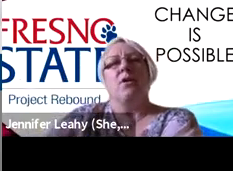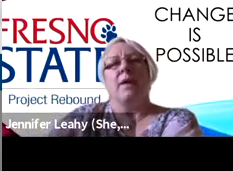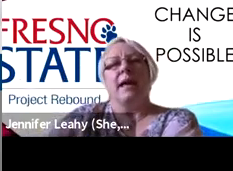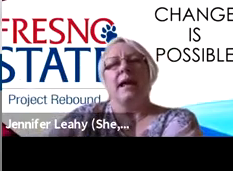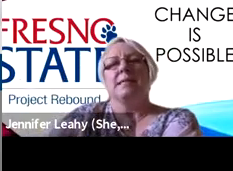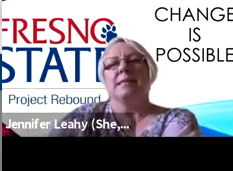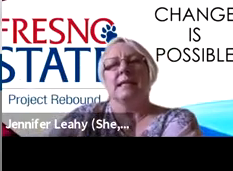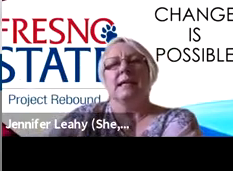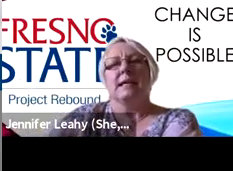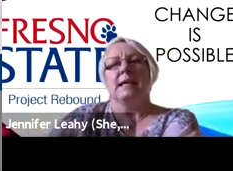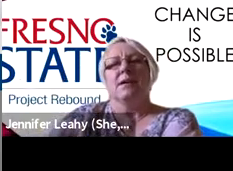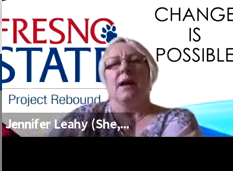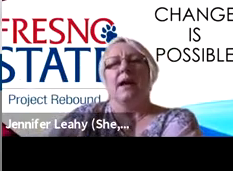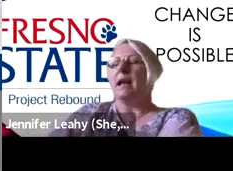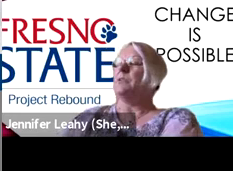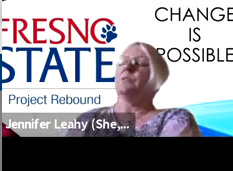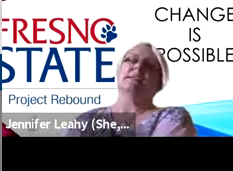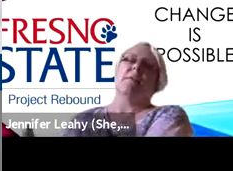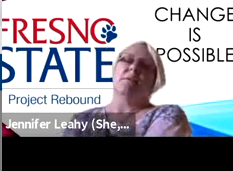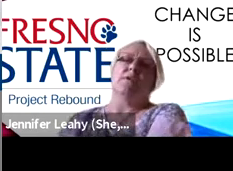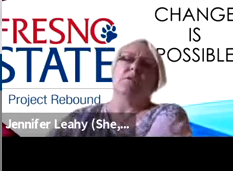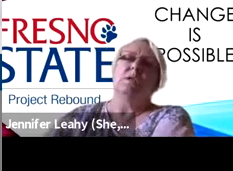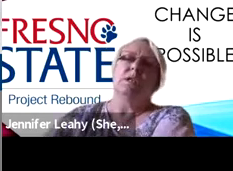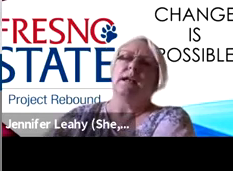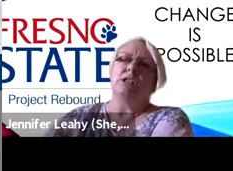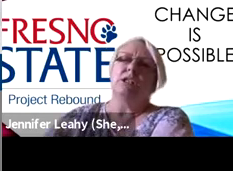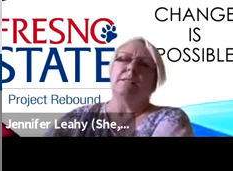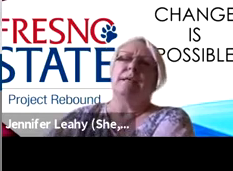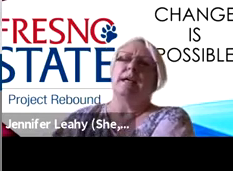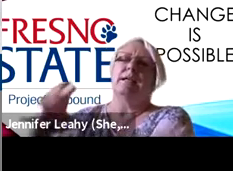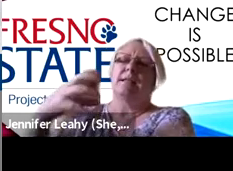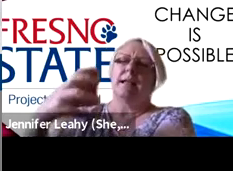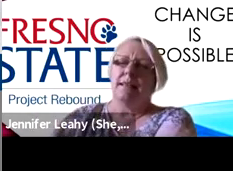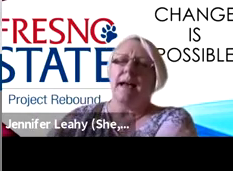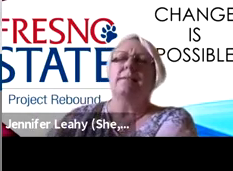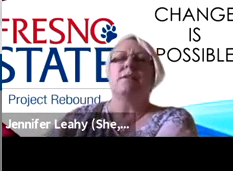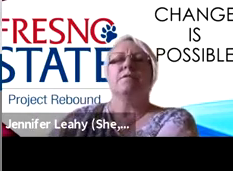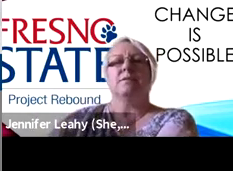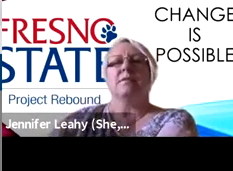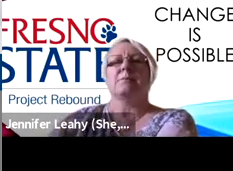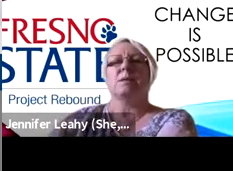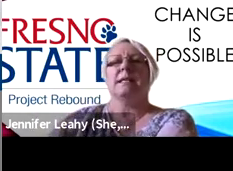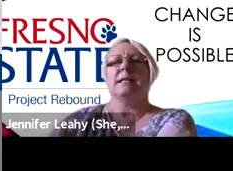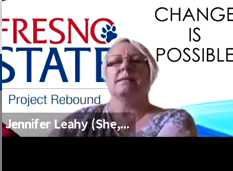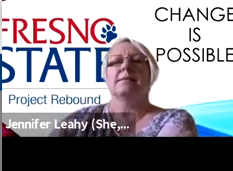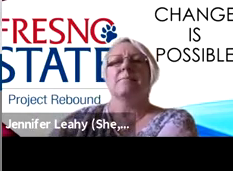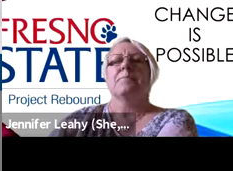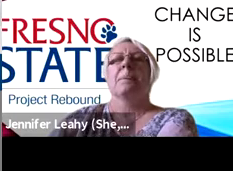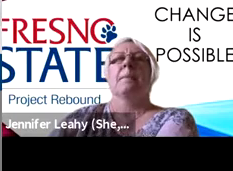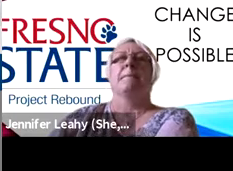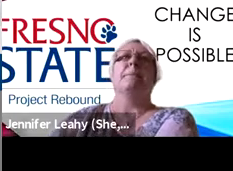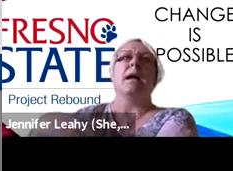I know at FCC, right? And I do the same with other community colleges because that's their field of